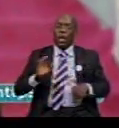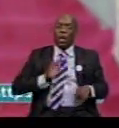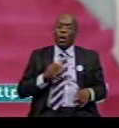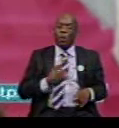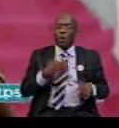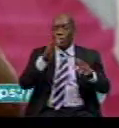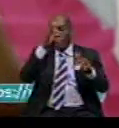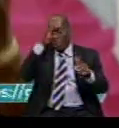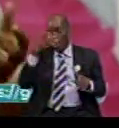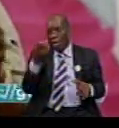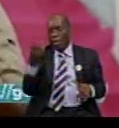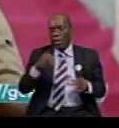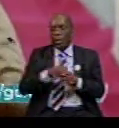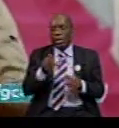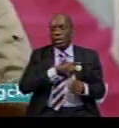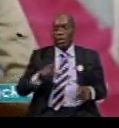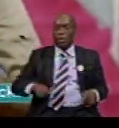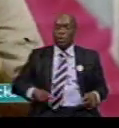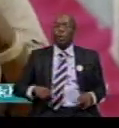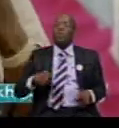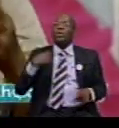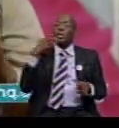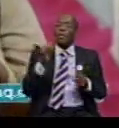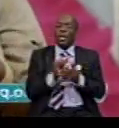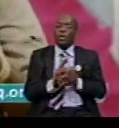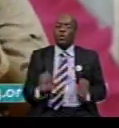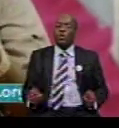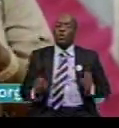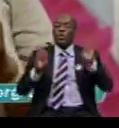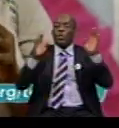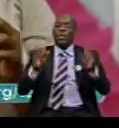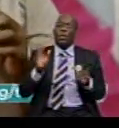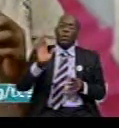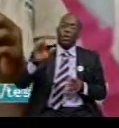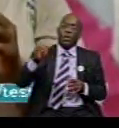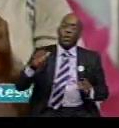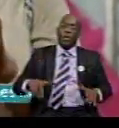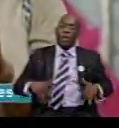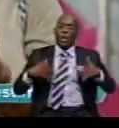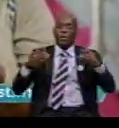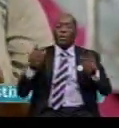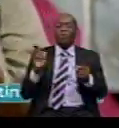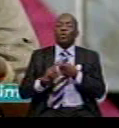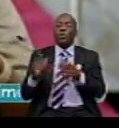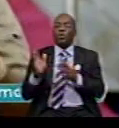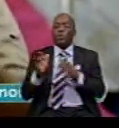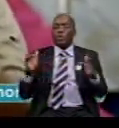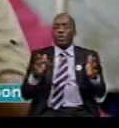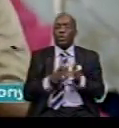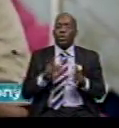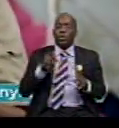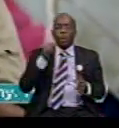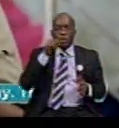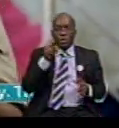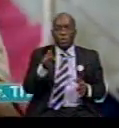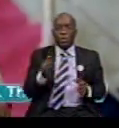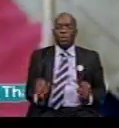kadide awon ta be faye wa fun Jesu mo dide mo pile aye mi fun Jesu pe lati wakati oni lo pe mi o tun de se